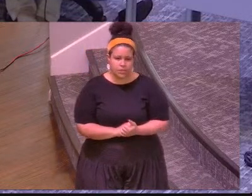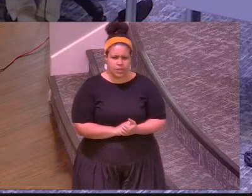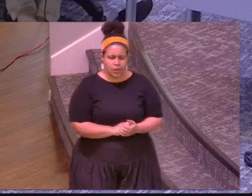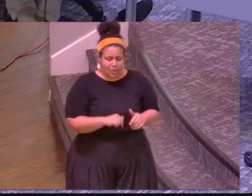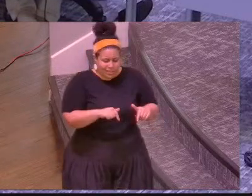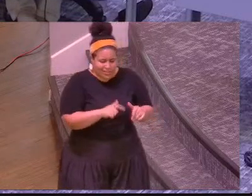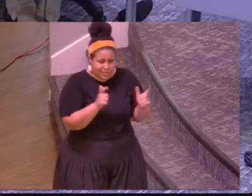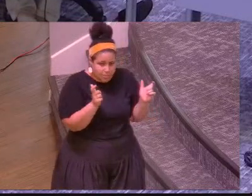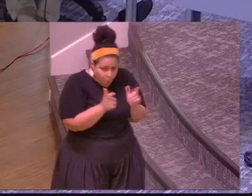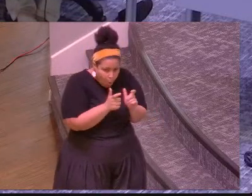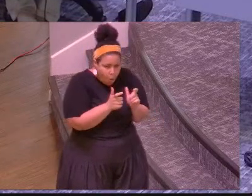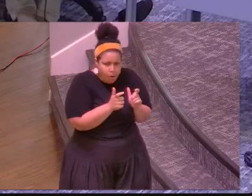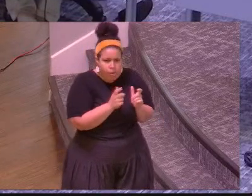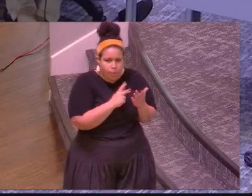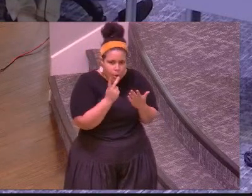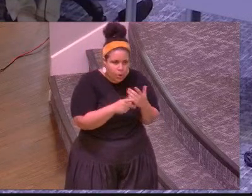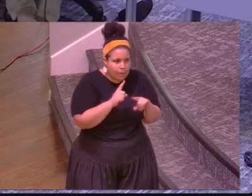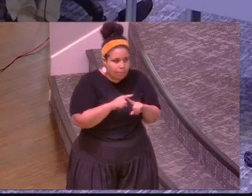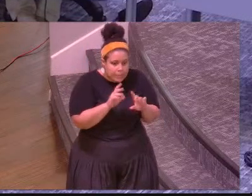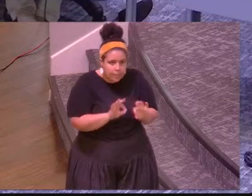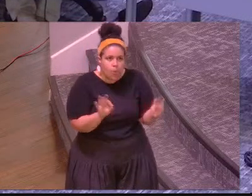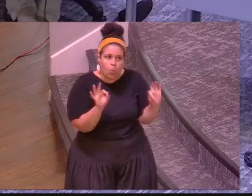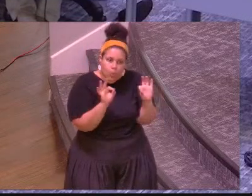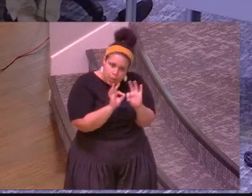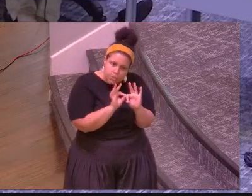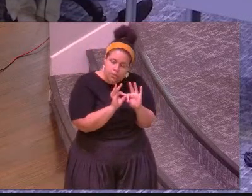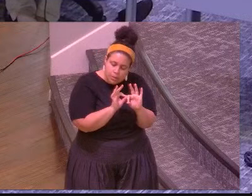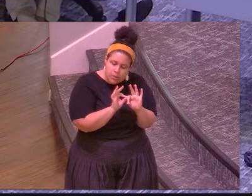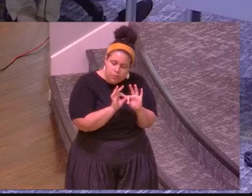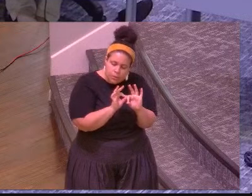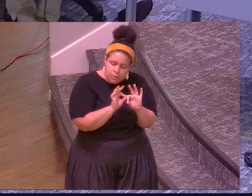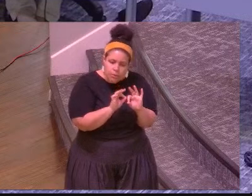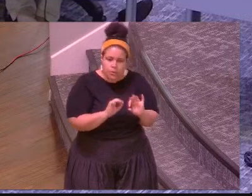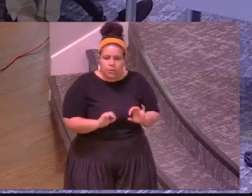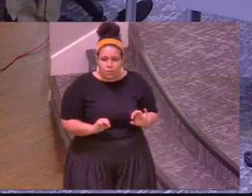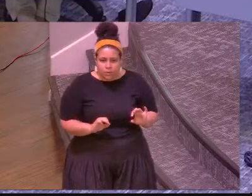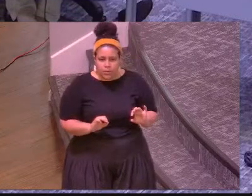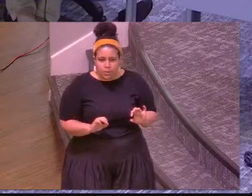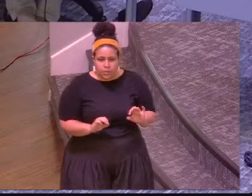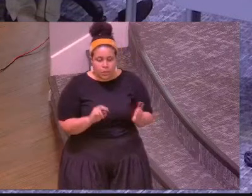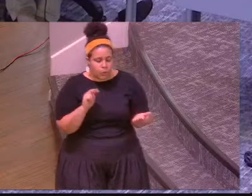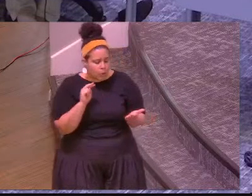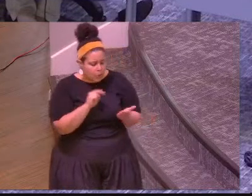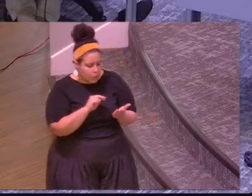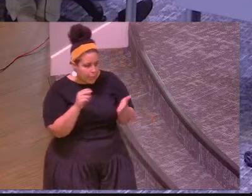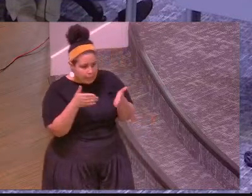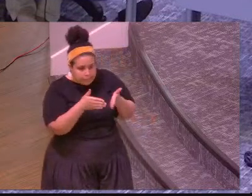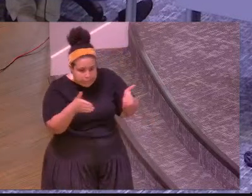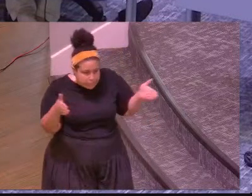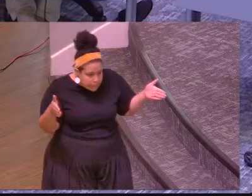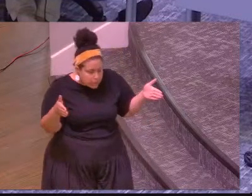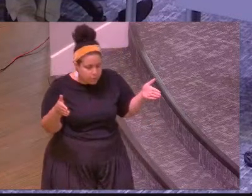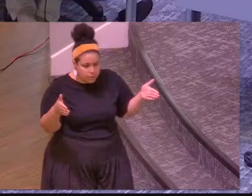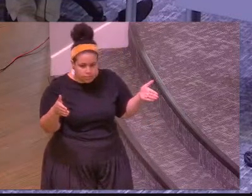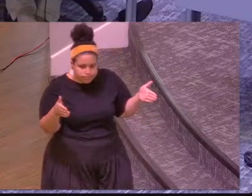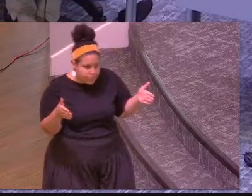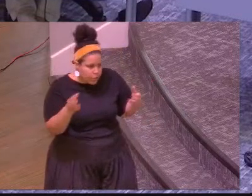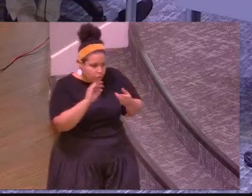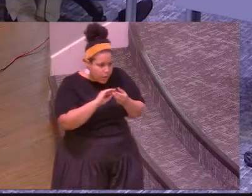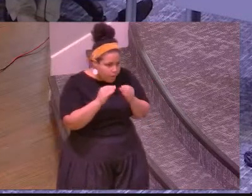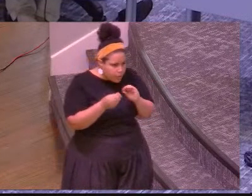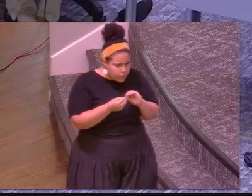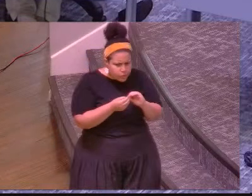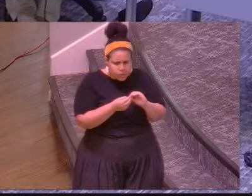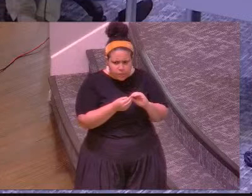program of ours, but I think it's really important. And so just to look at the broad sweep of it, if we are